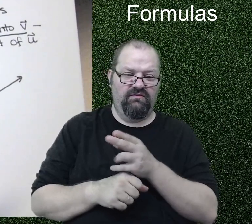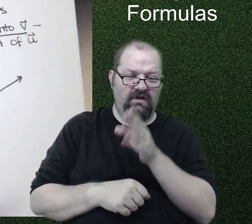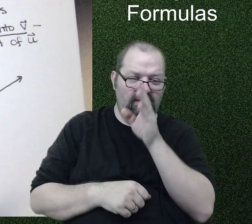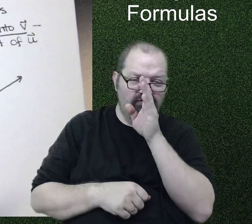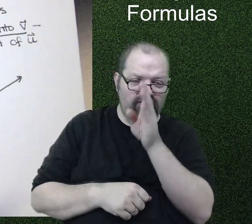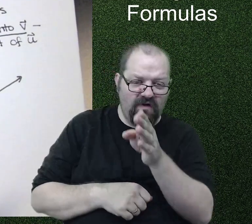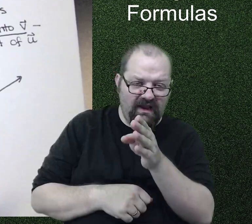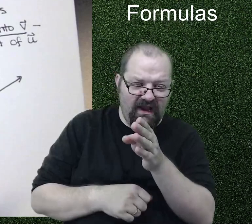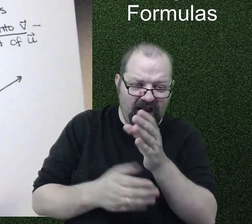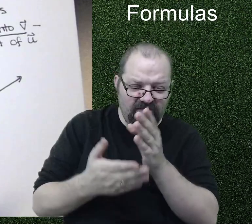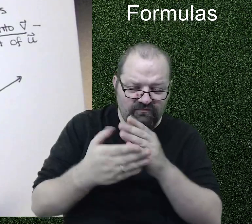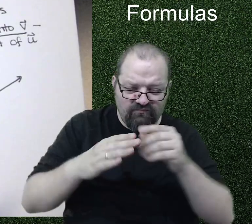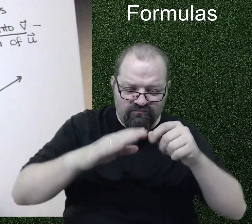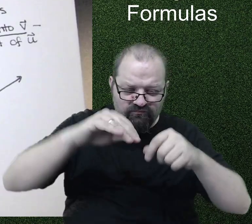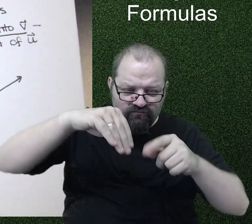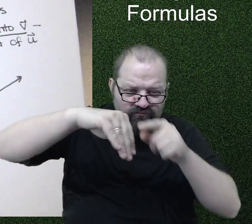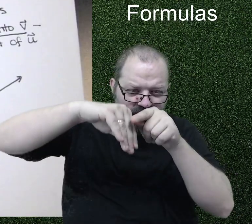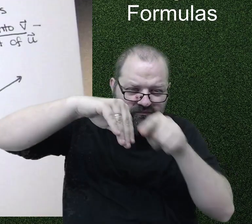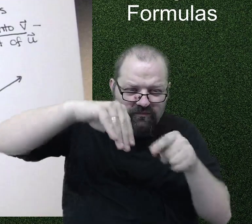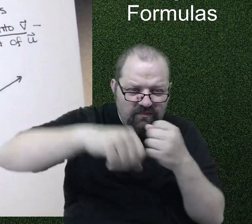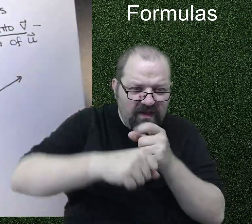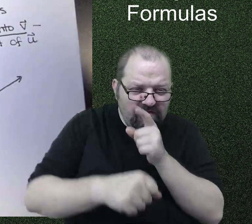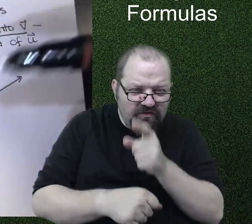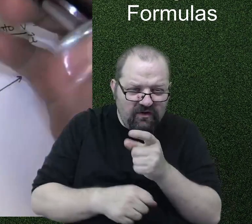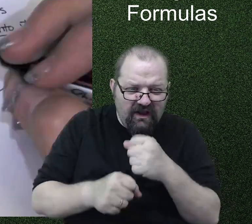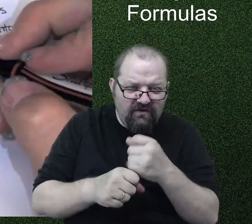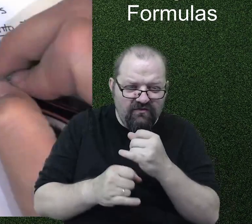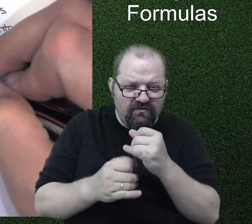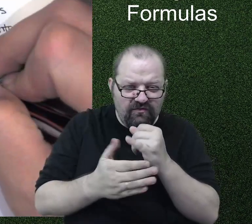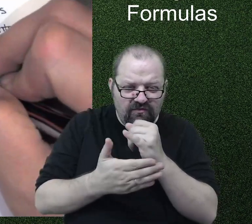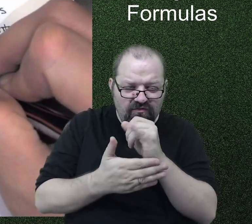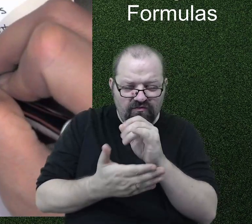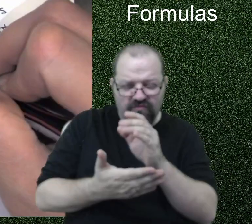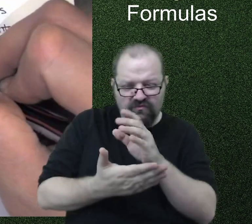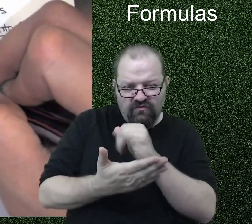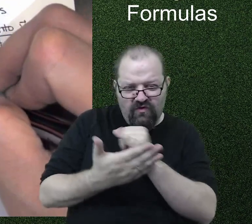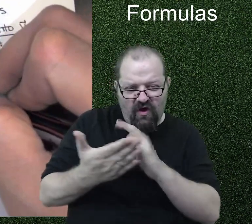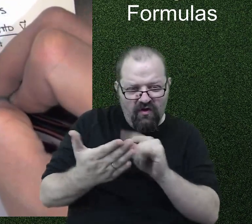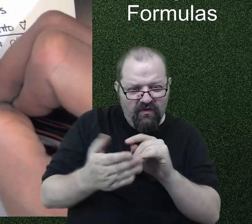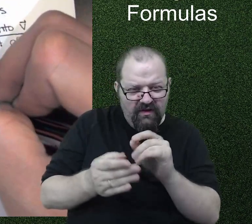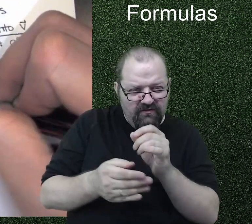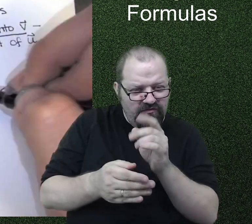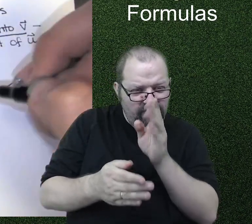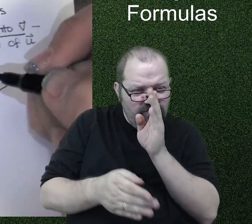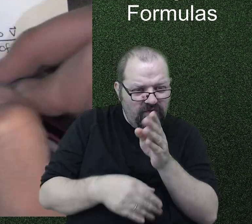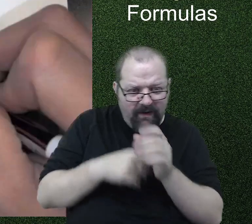Oops, here we go. Part that's perpendicular to V. It's right here.